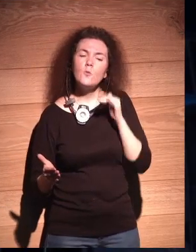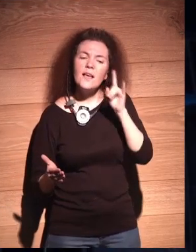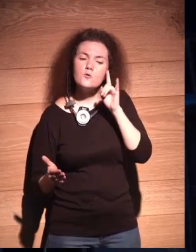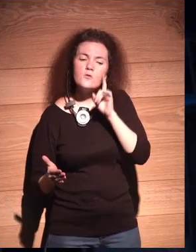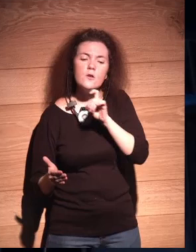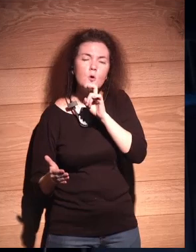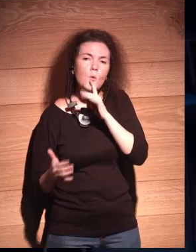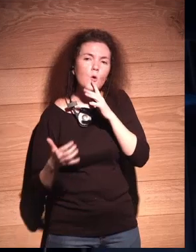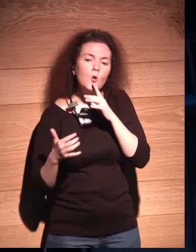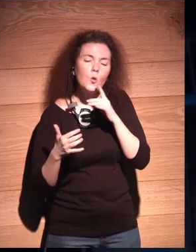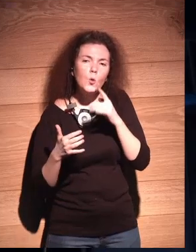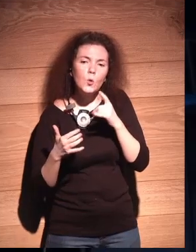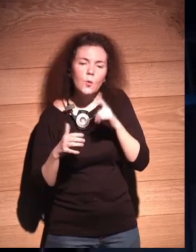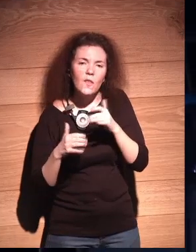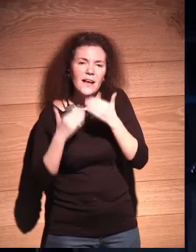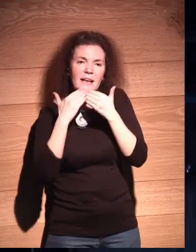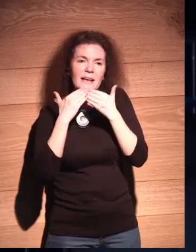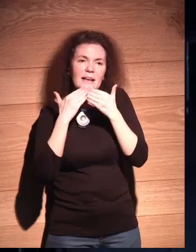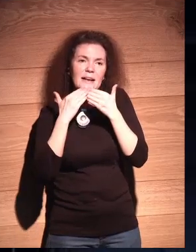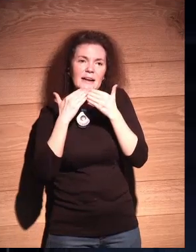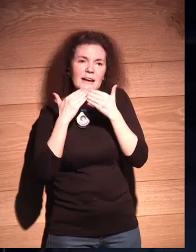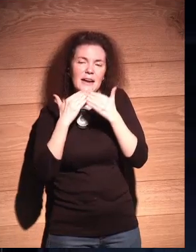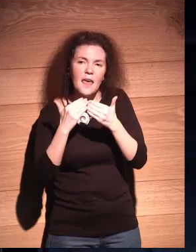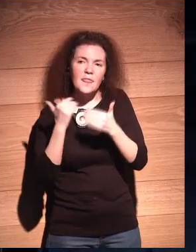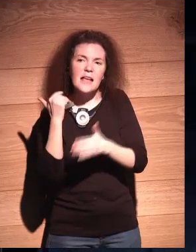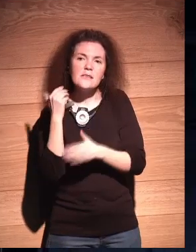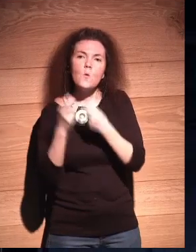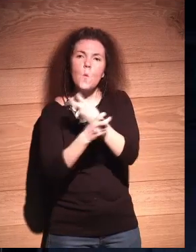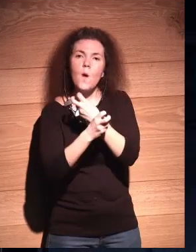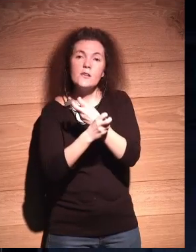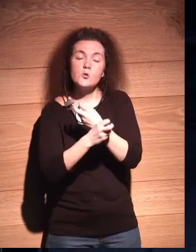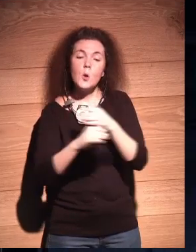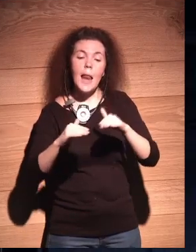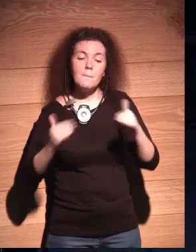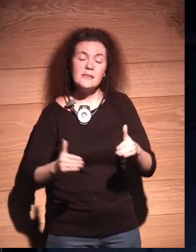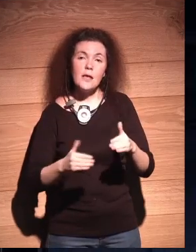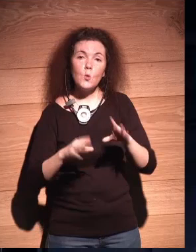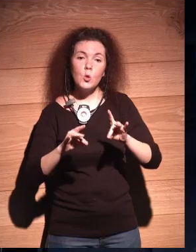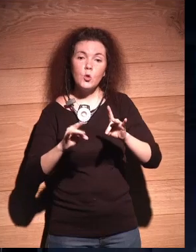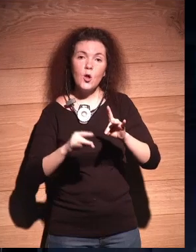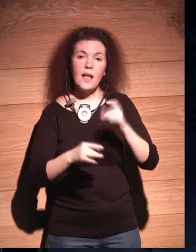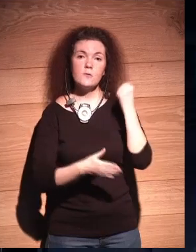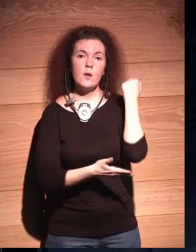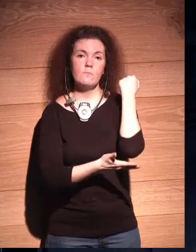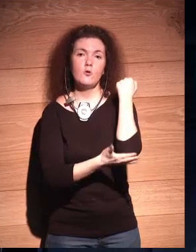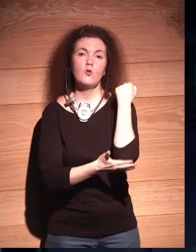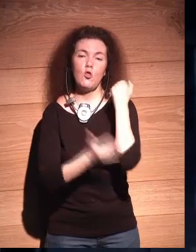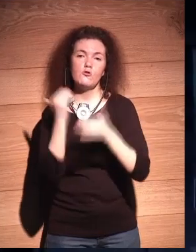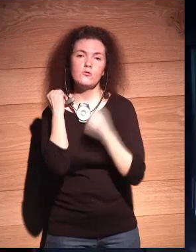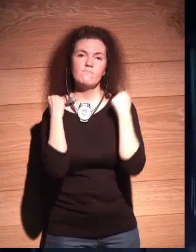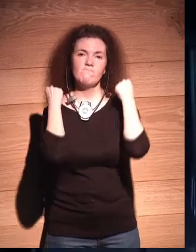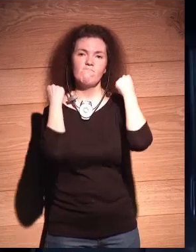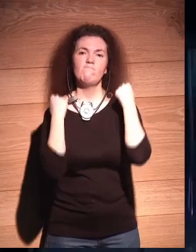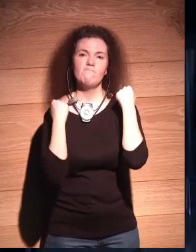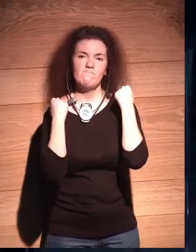sound that comes through, you make contact with the table with your elbow, and it comes up in here. It's like putting on very